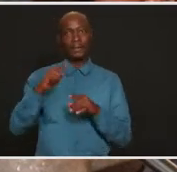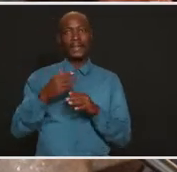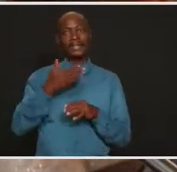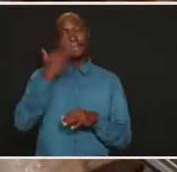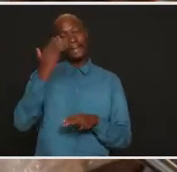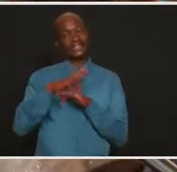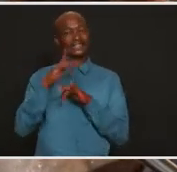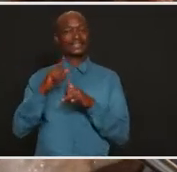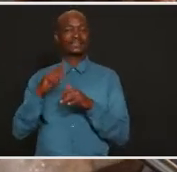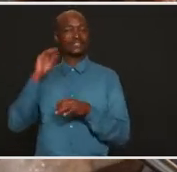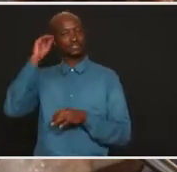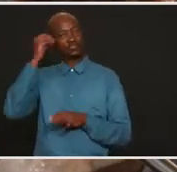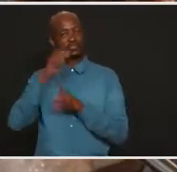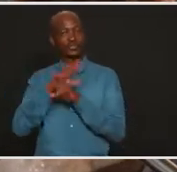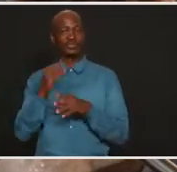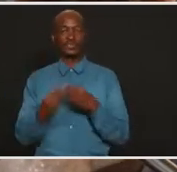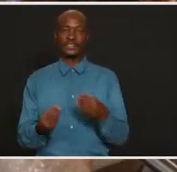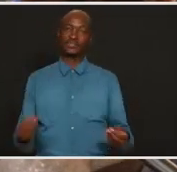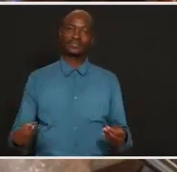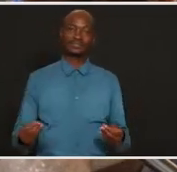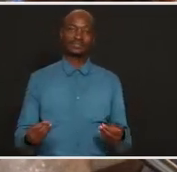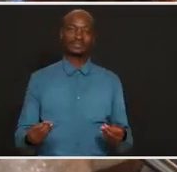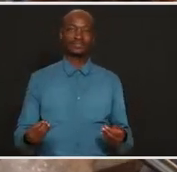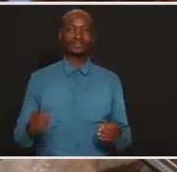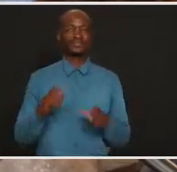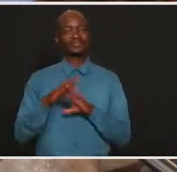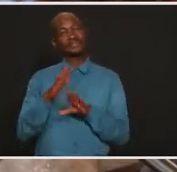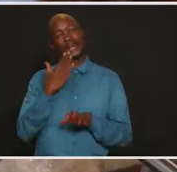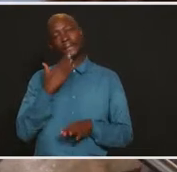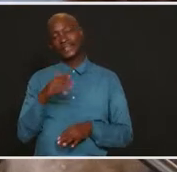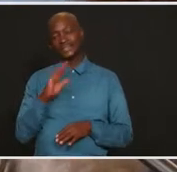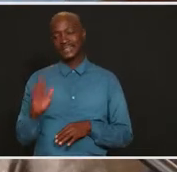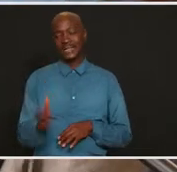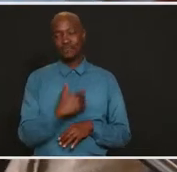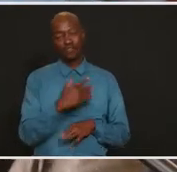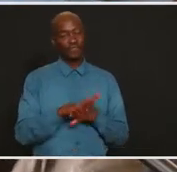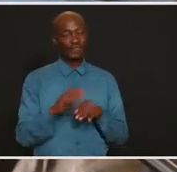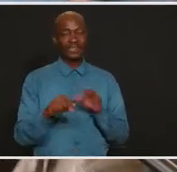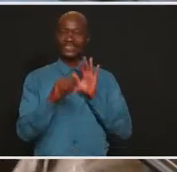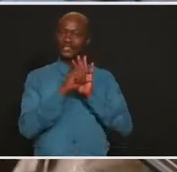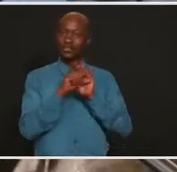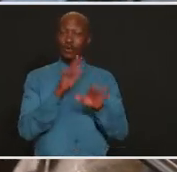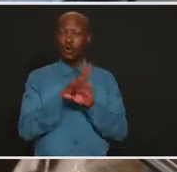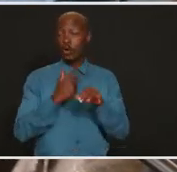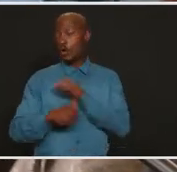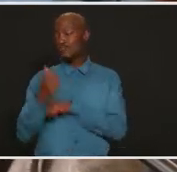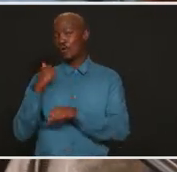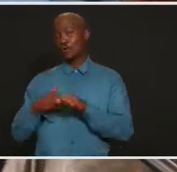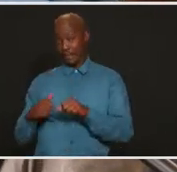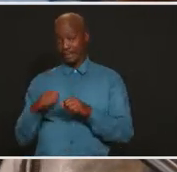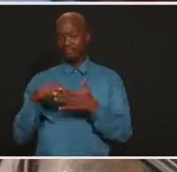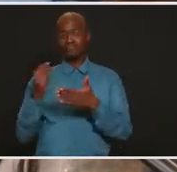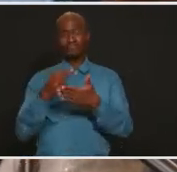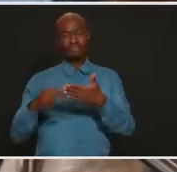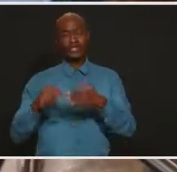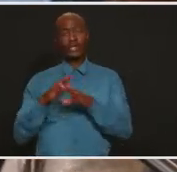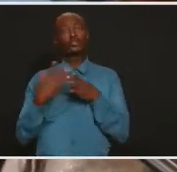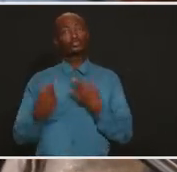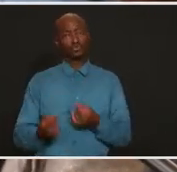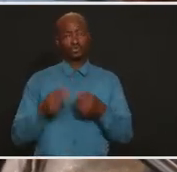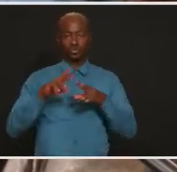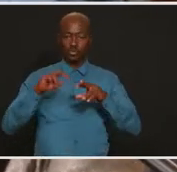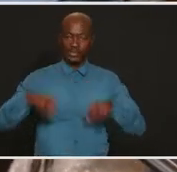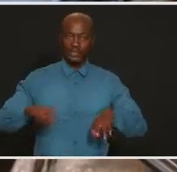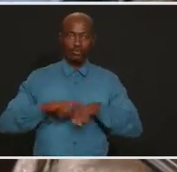this cannot be how a law is approached in a democratic State please remove this Clause from the bill go back to the drawing board do your research